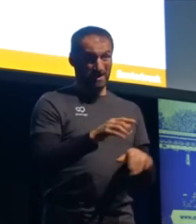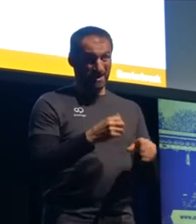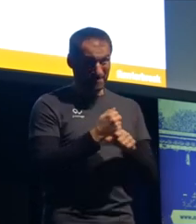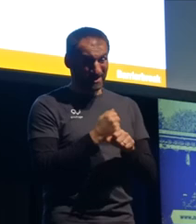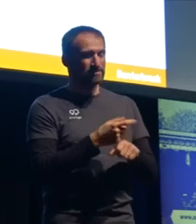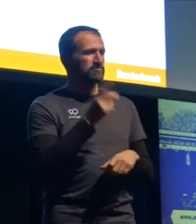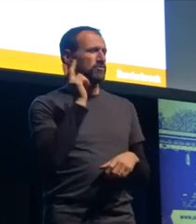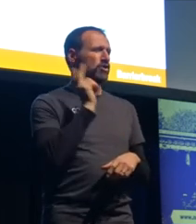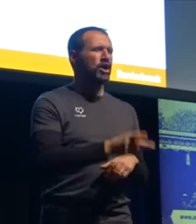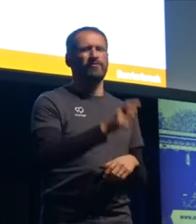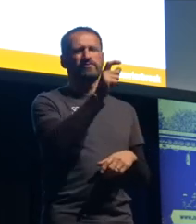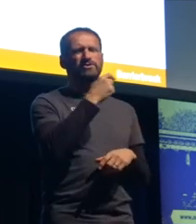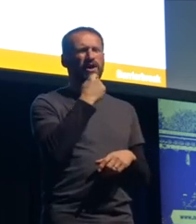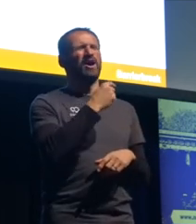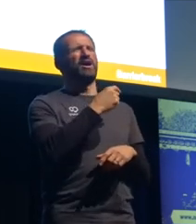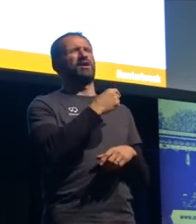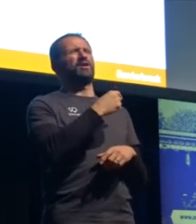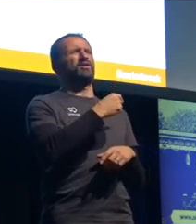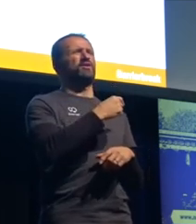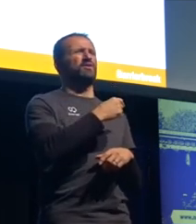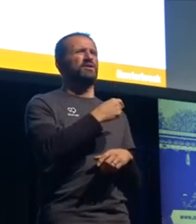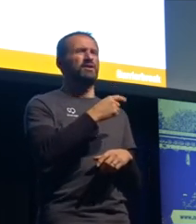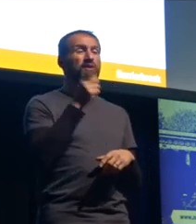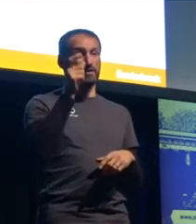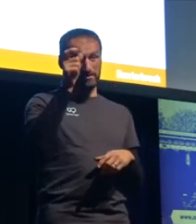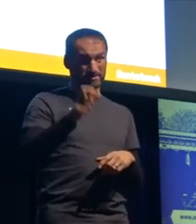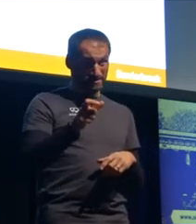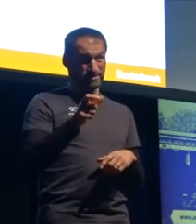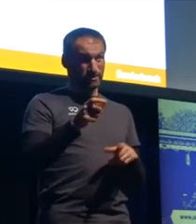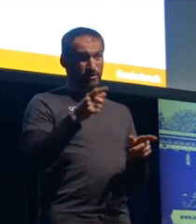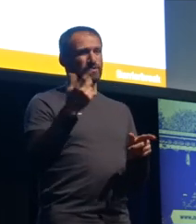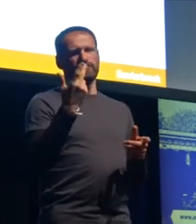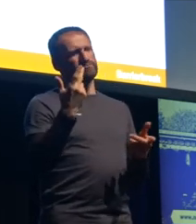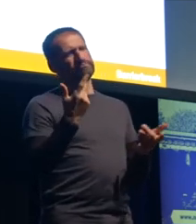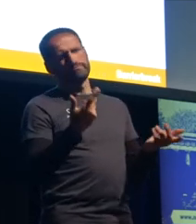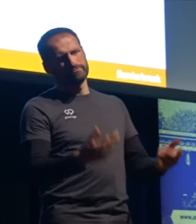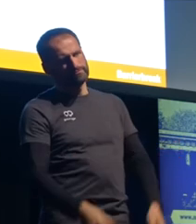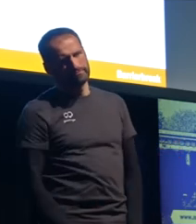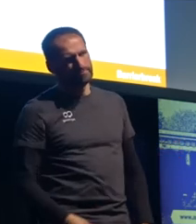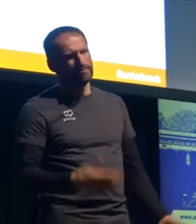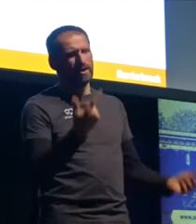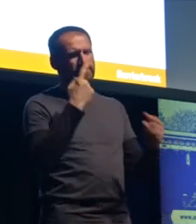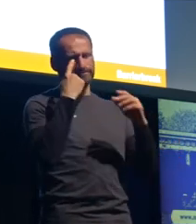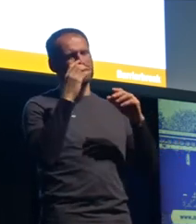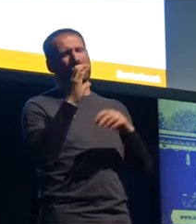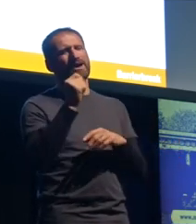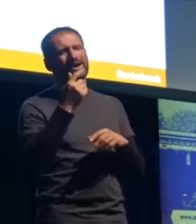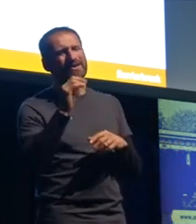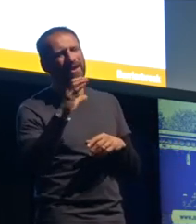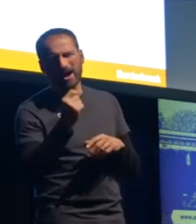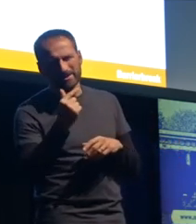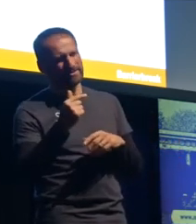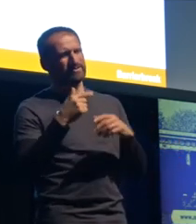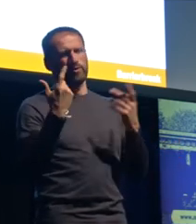is a person will see, a person who is undergoing, say, cataract, it's very difficult for